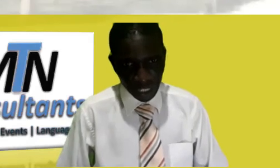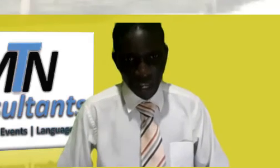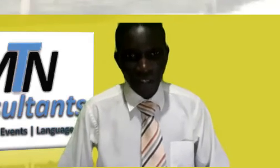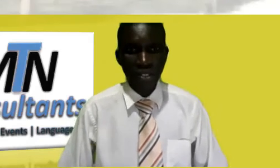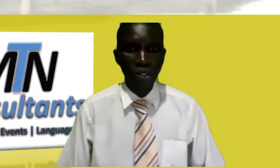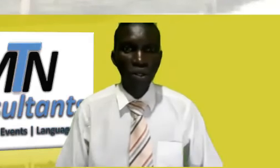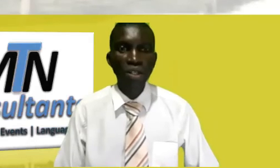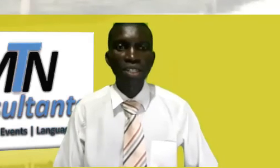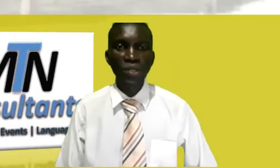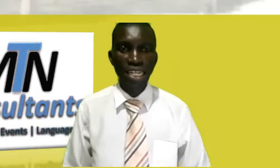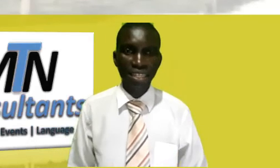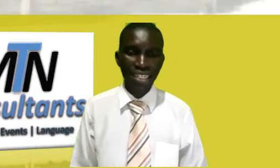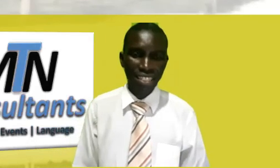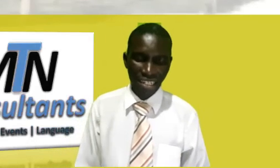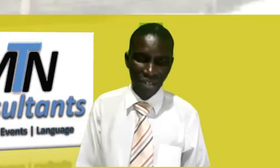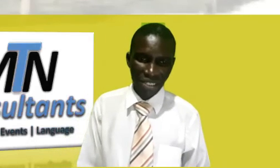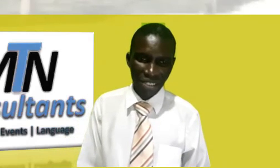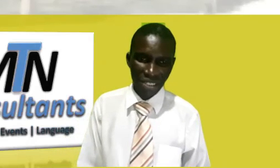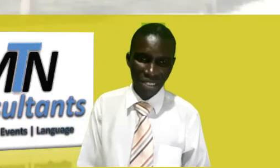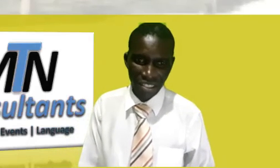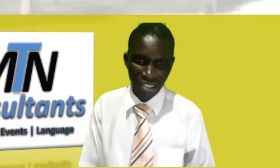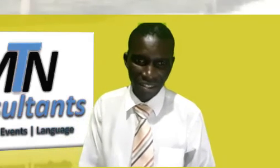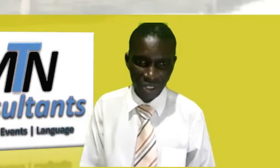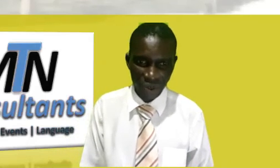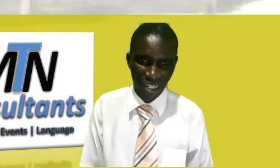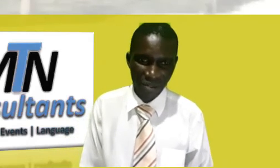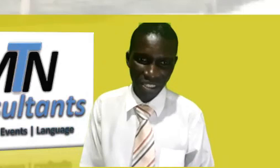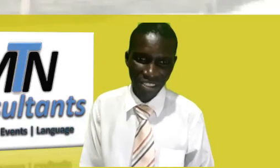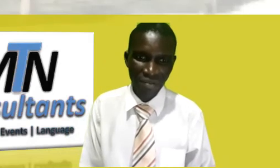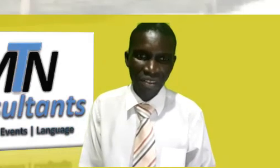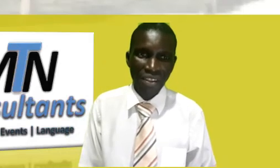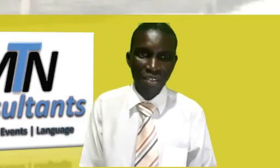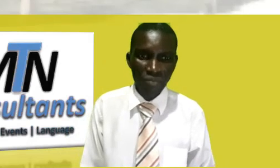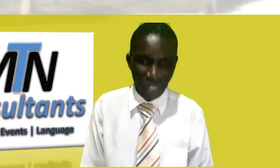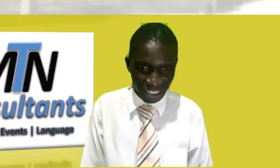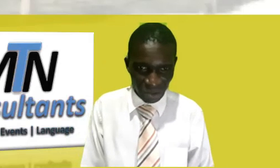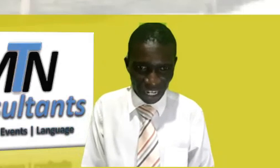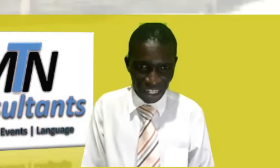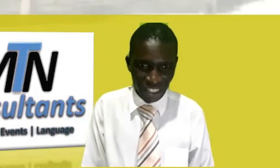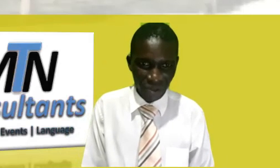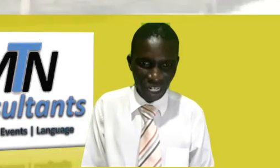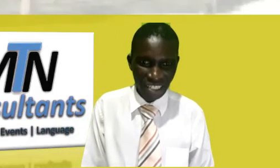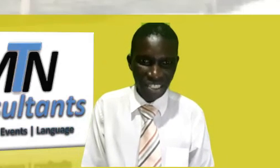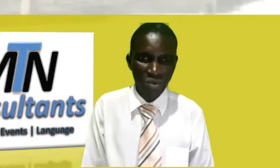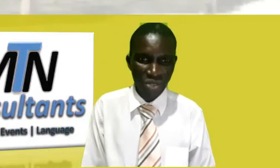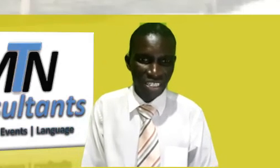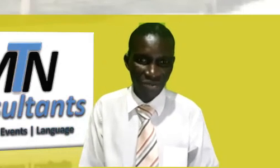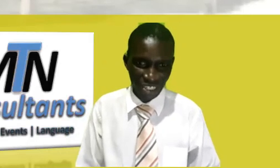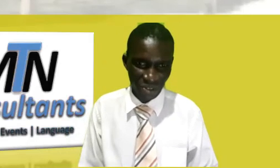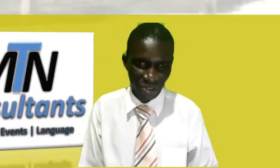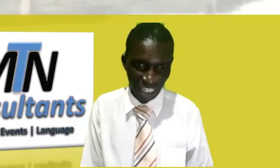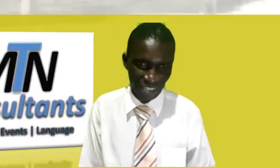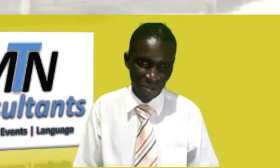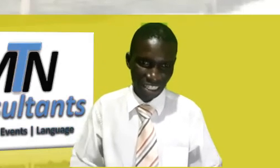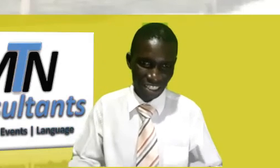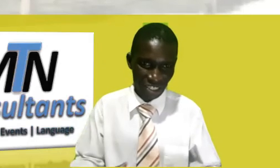Oh, okay. So as we say, that sign And language is a visual language. The best way is for us to meet face